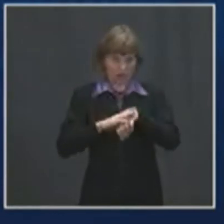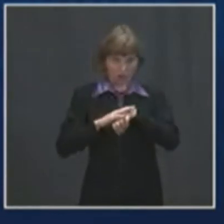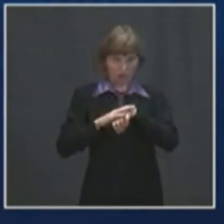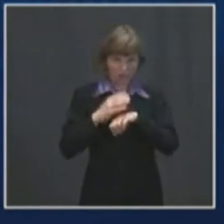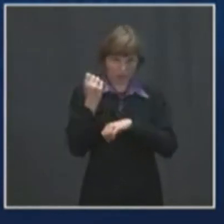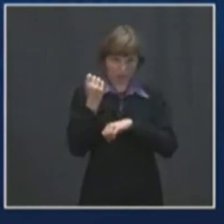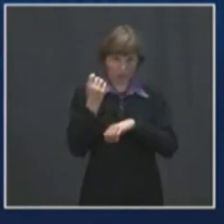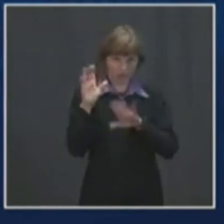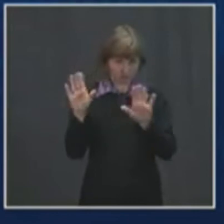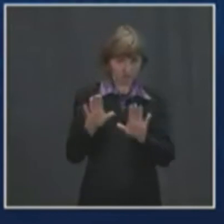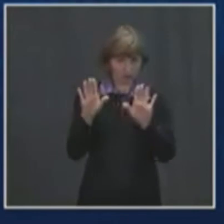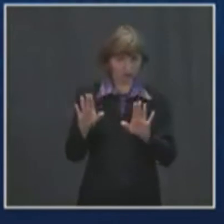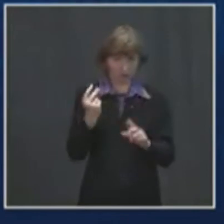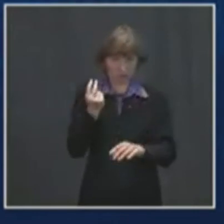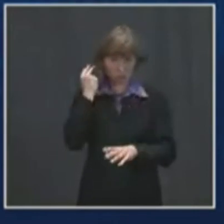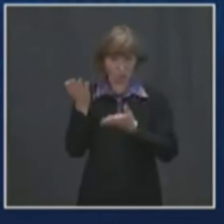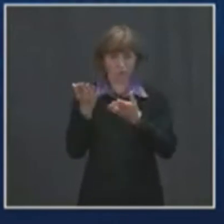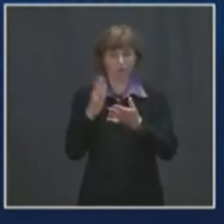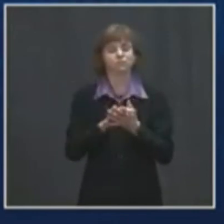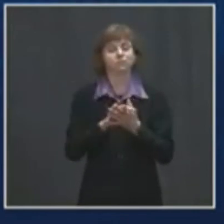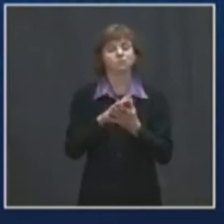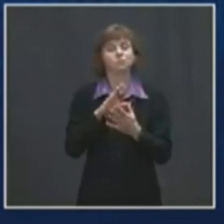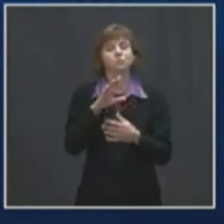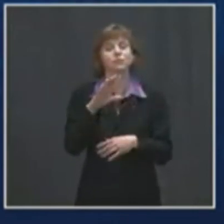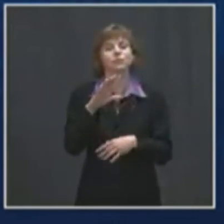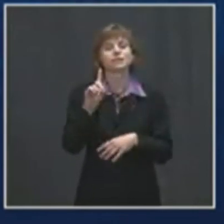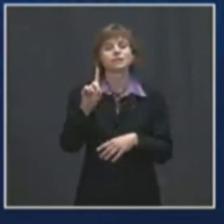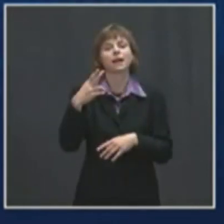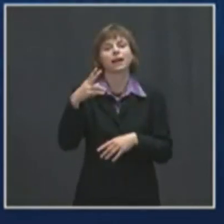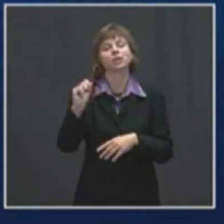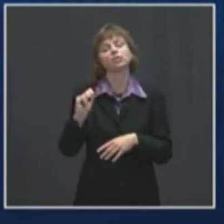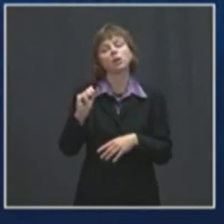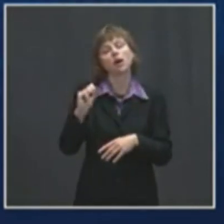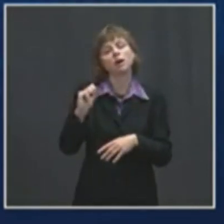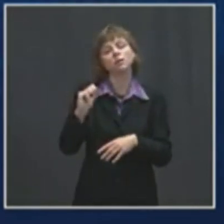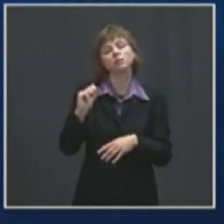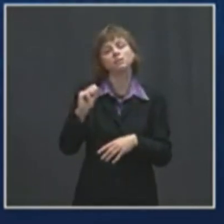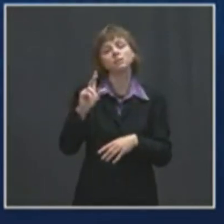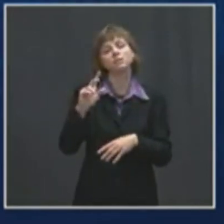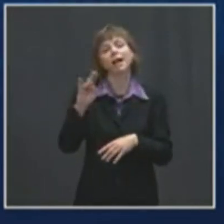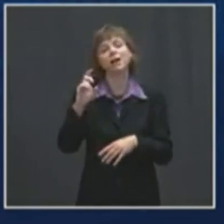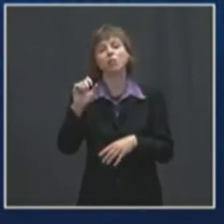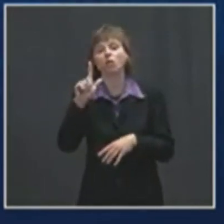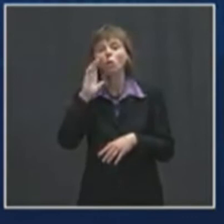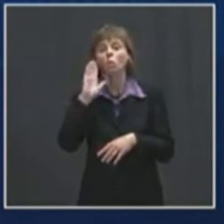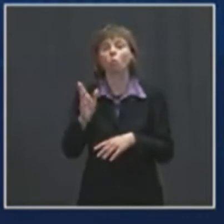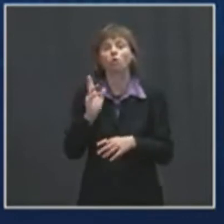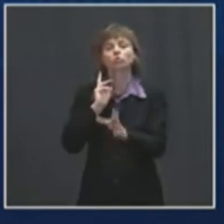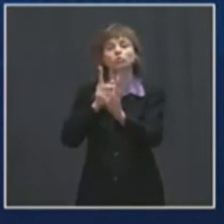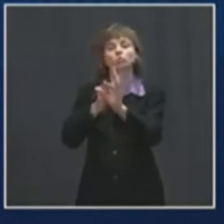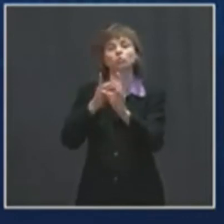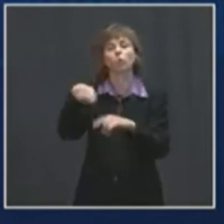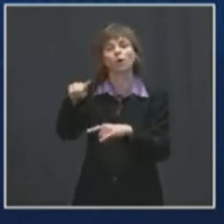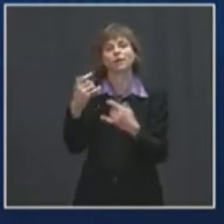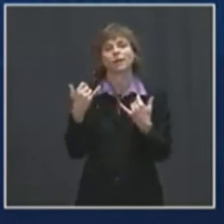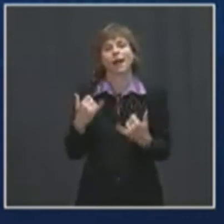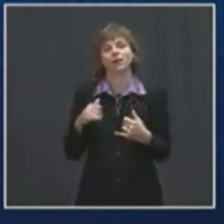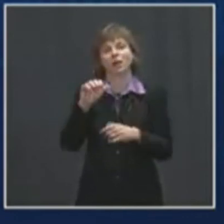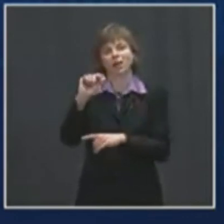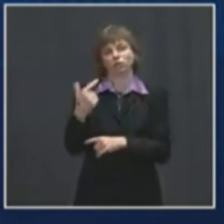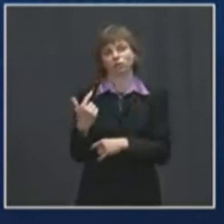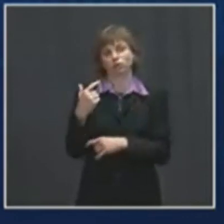At the request of the President, Homeland Security Advisor Dr. Liz Sherwood Randall will accompany the Acting Attorney General to Sunrise, Florida